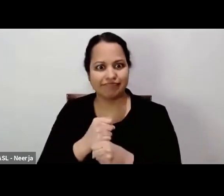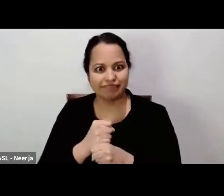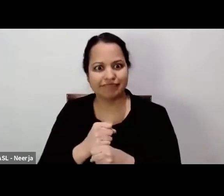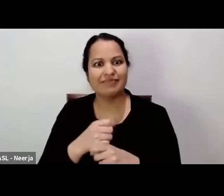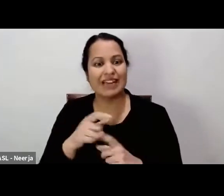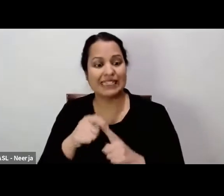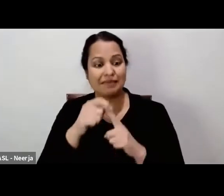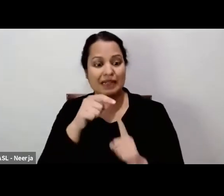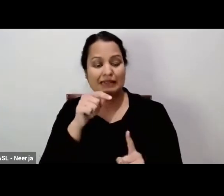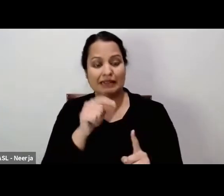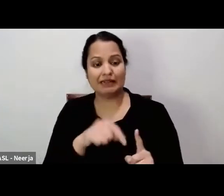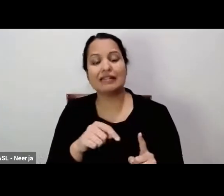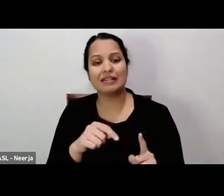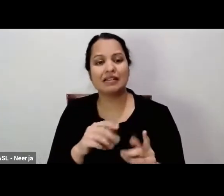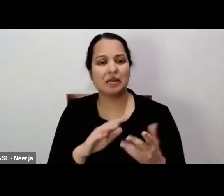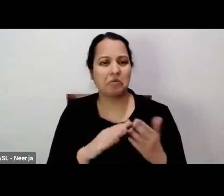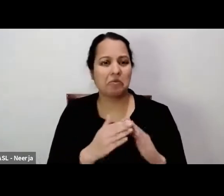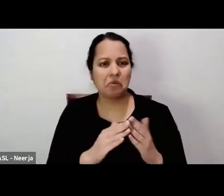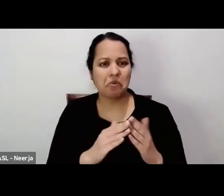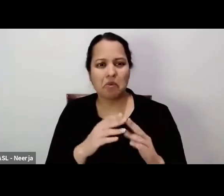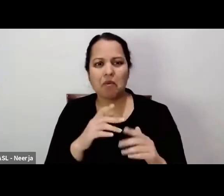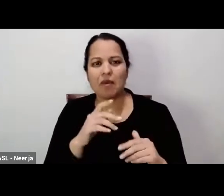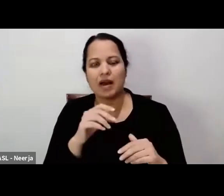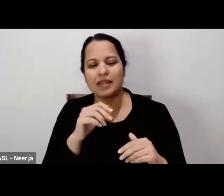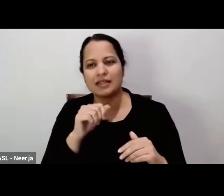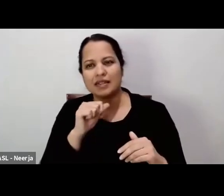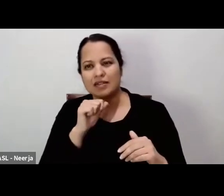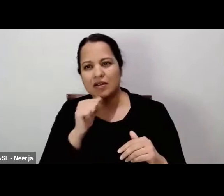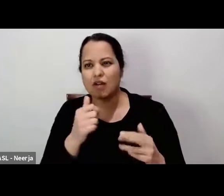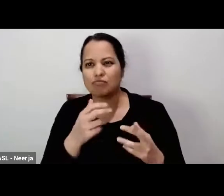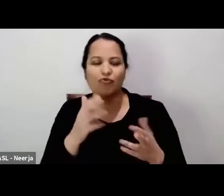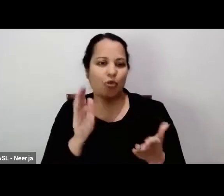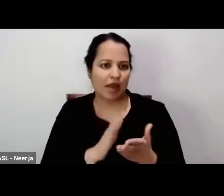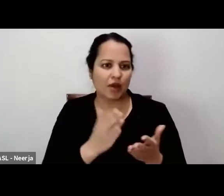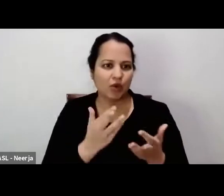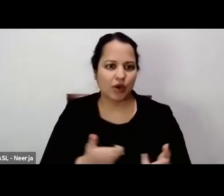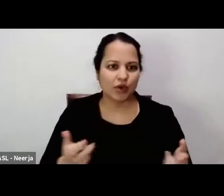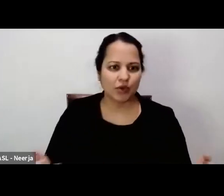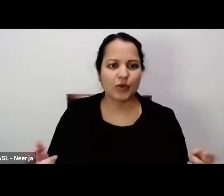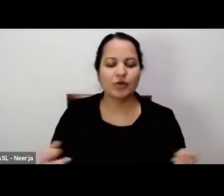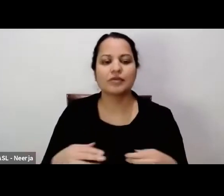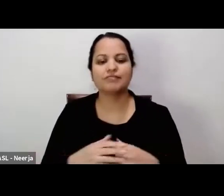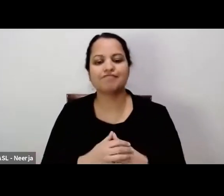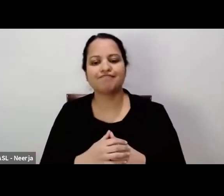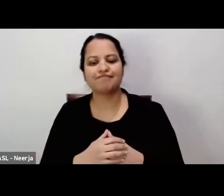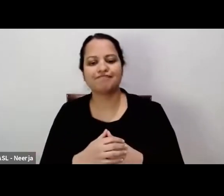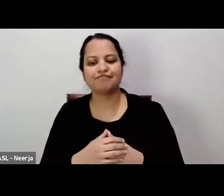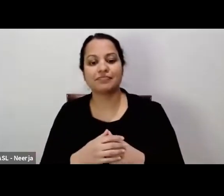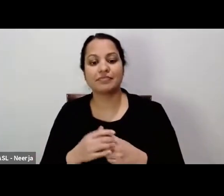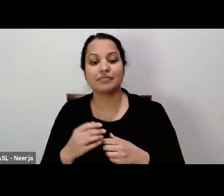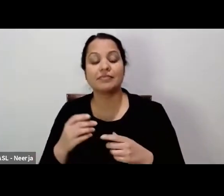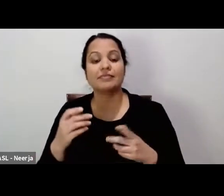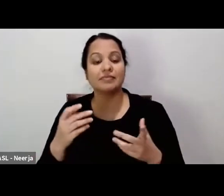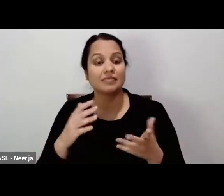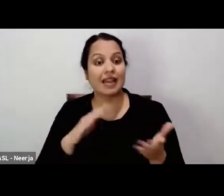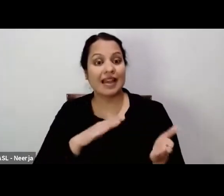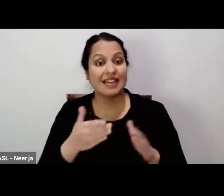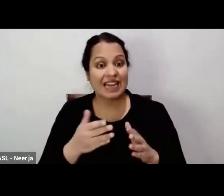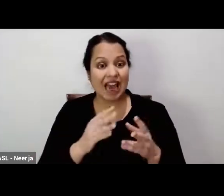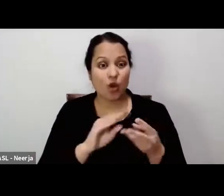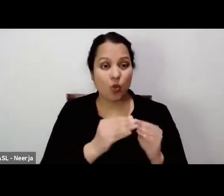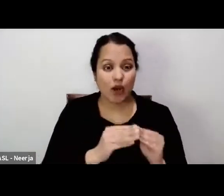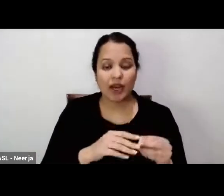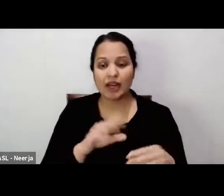in the way that communities have been disproportionately impacted by the coronavirus itself, with the death rate, with the case